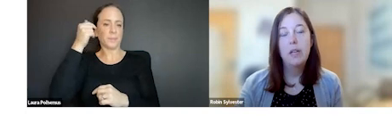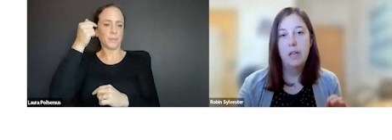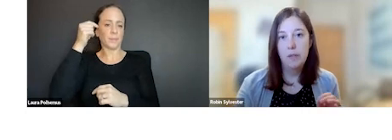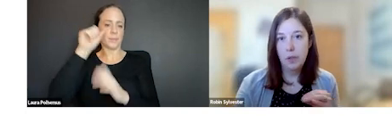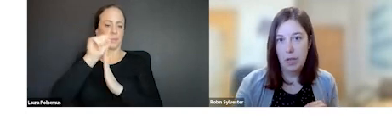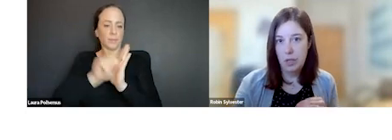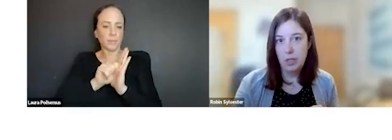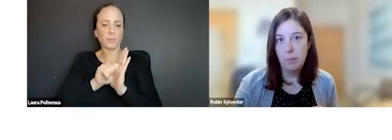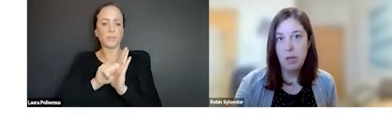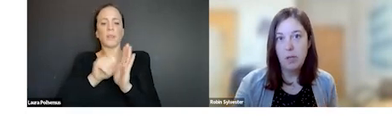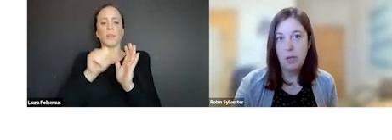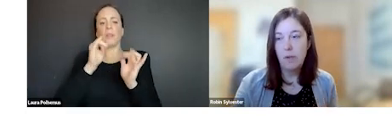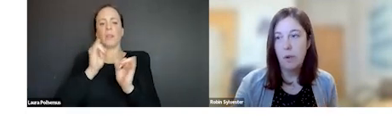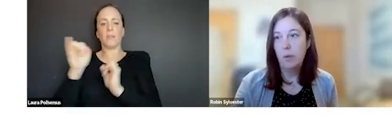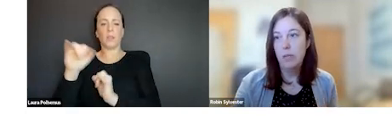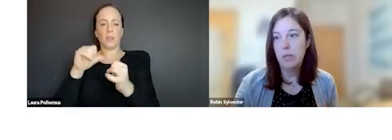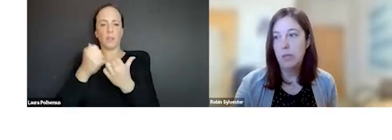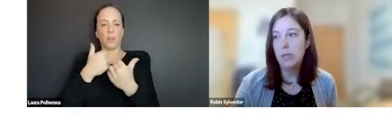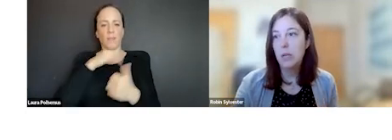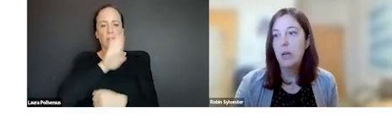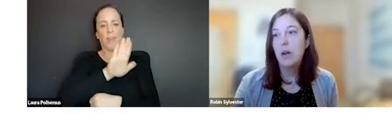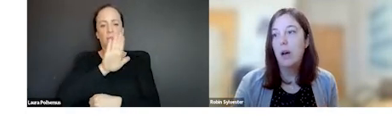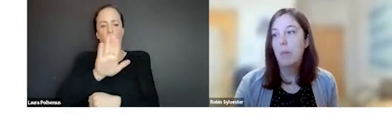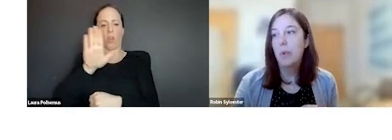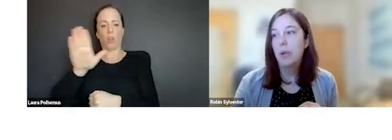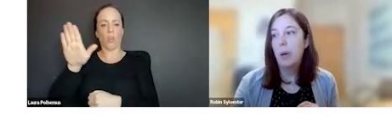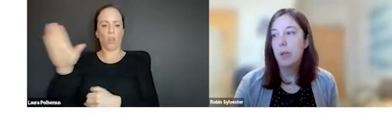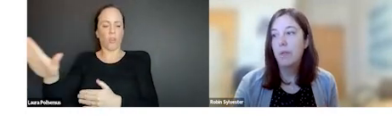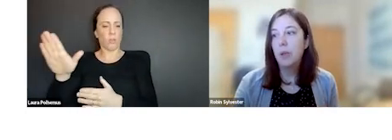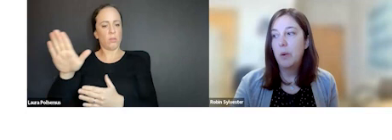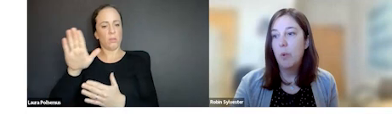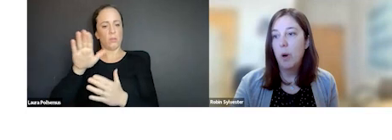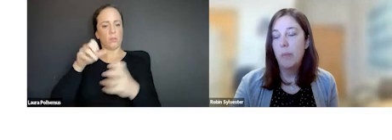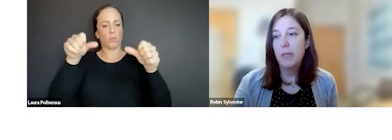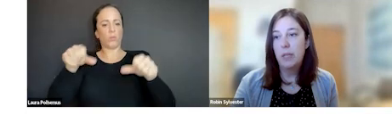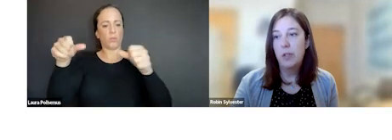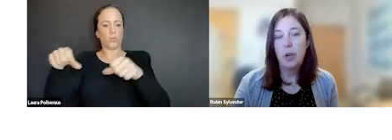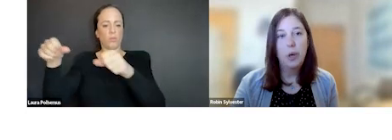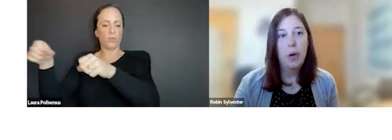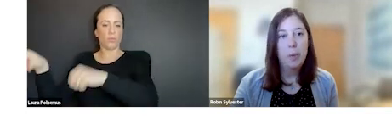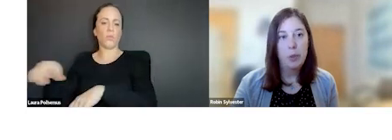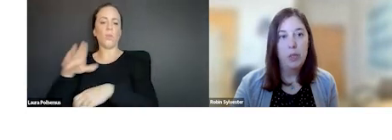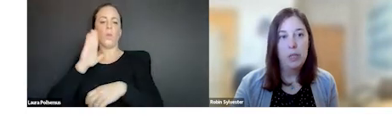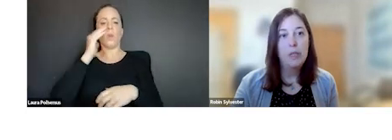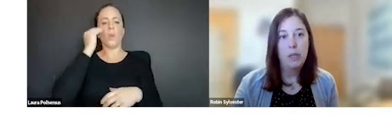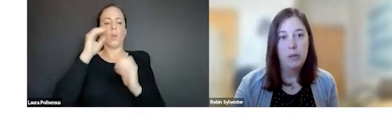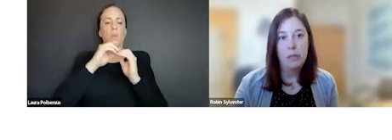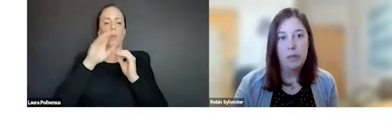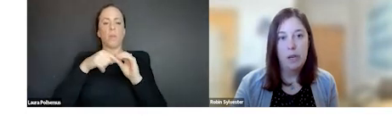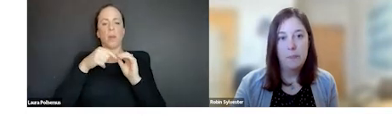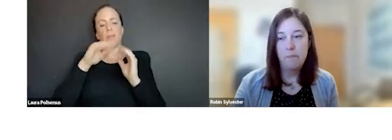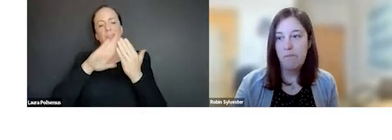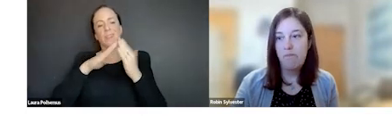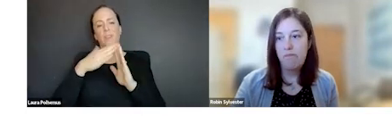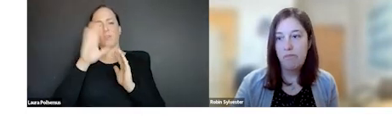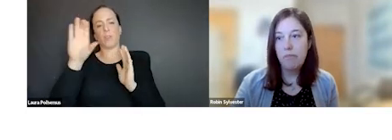agencies. Individual agencies may also have their own listings. I believe you'll hear more about City of Chicago opportunities later